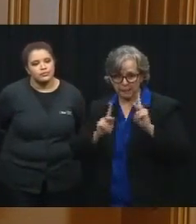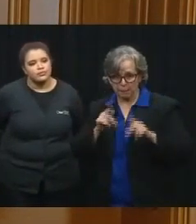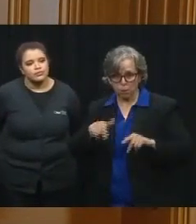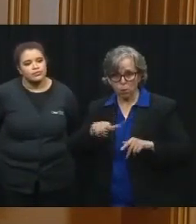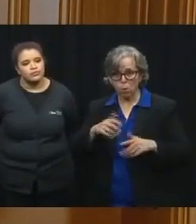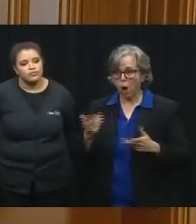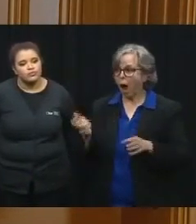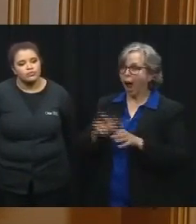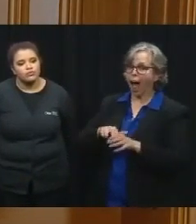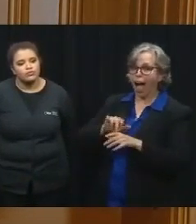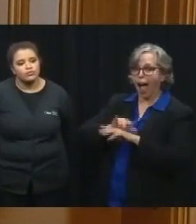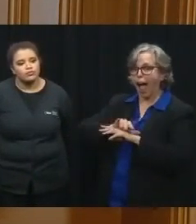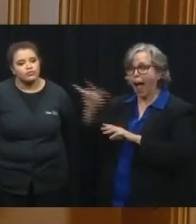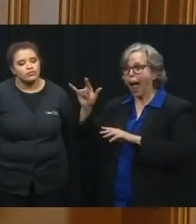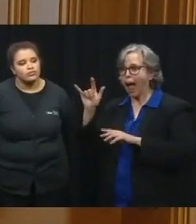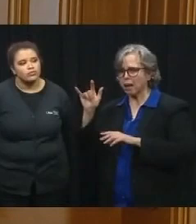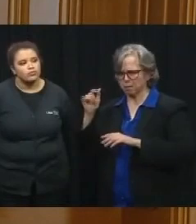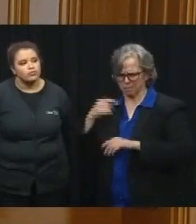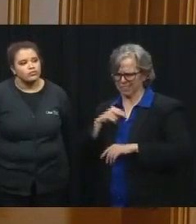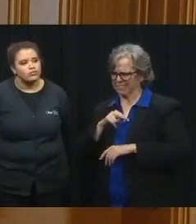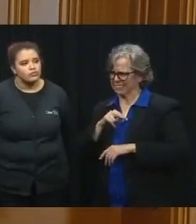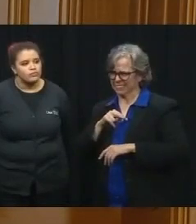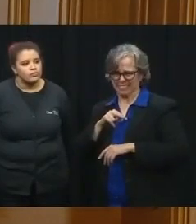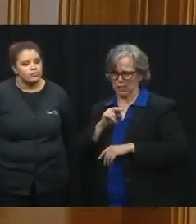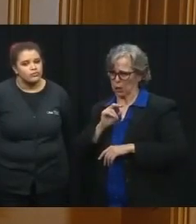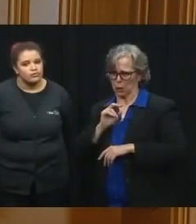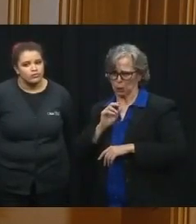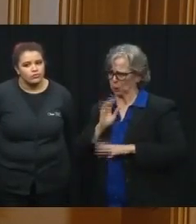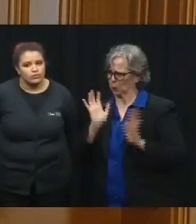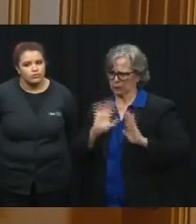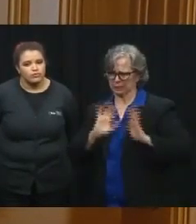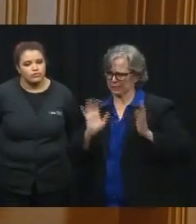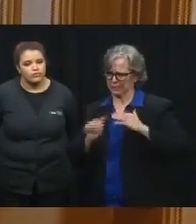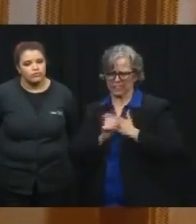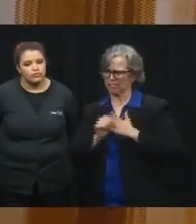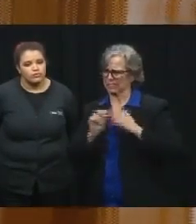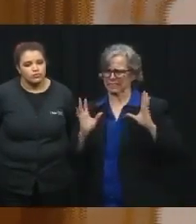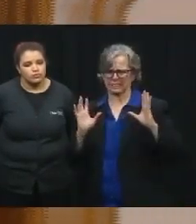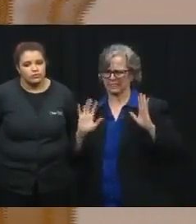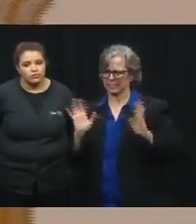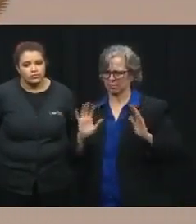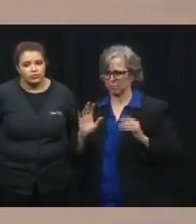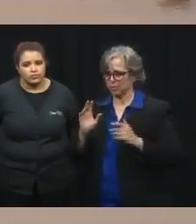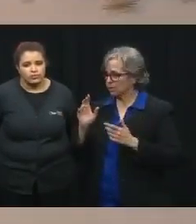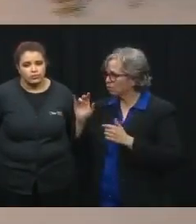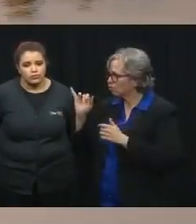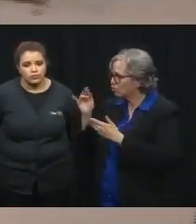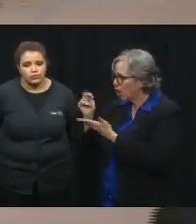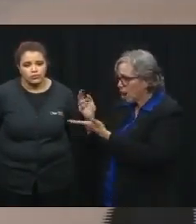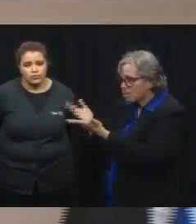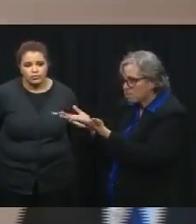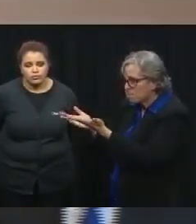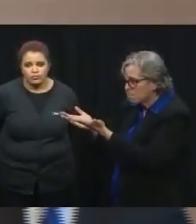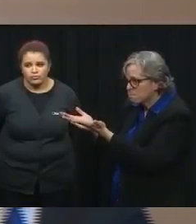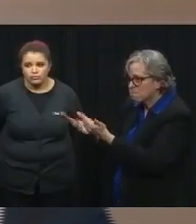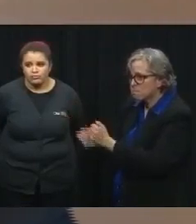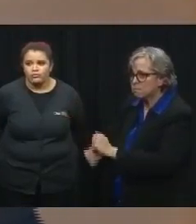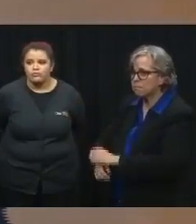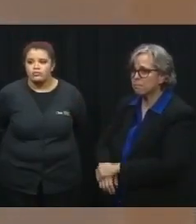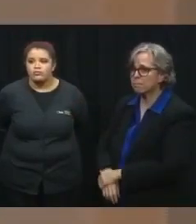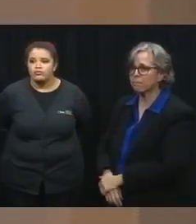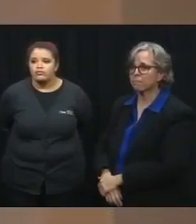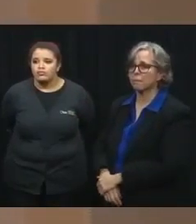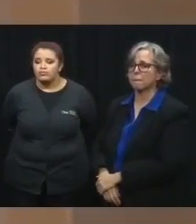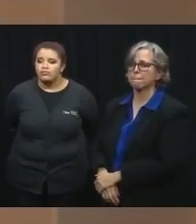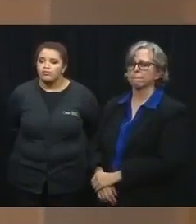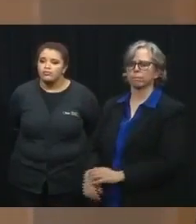just seems to me to be a too dangerous situation. John, you want to? Yeah. Thanks, Governor. To